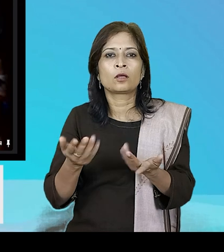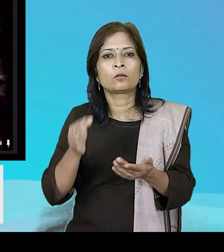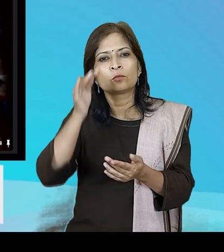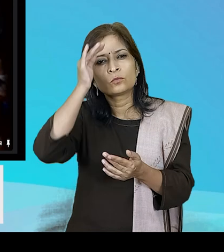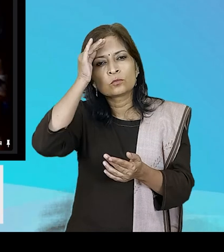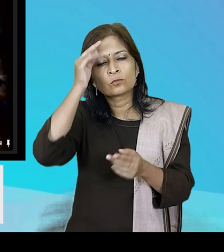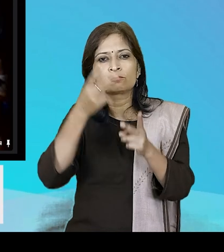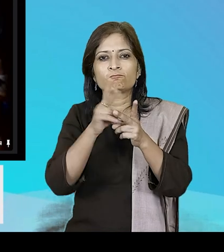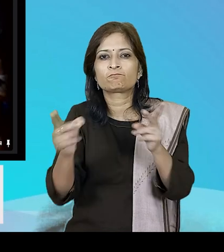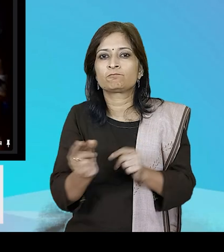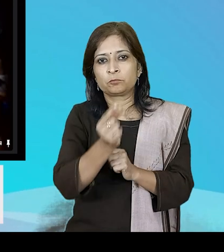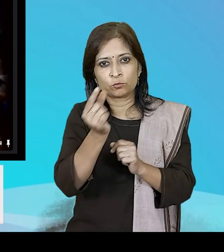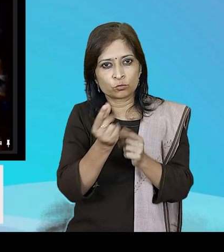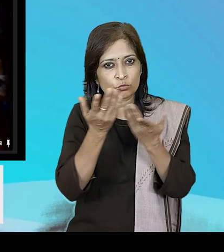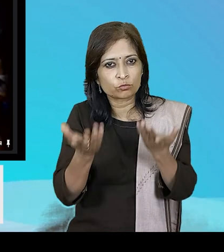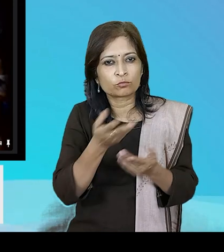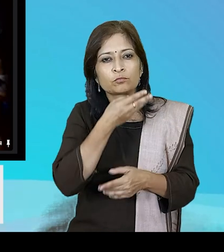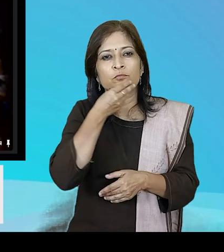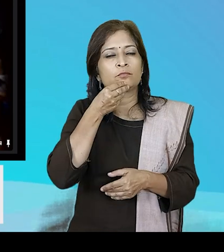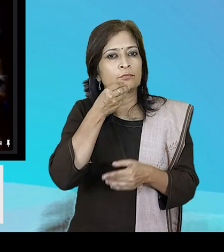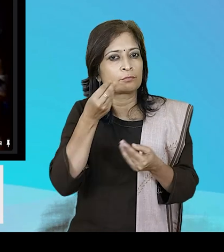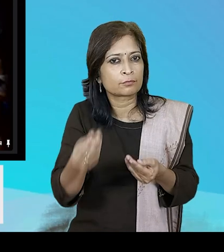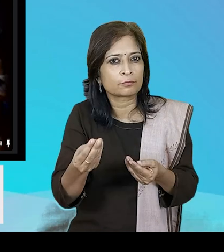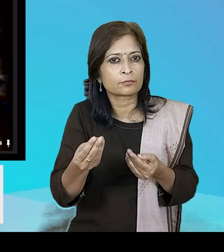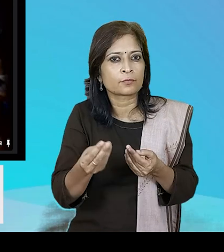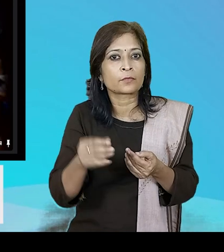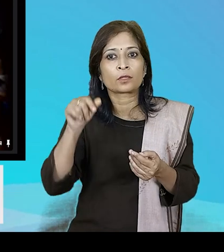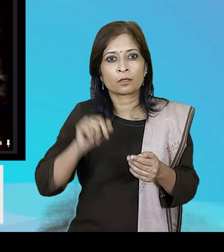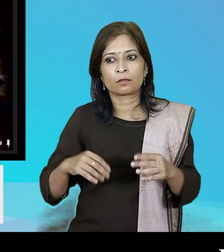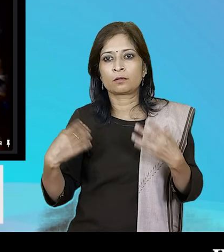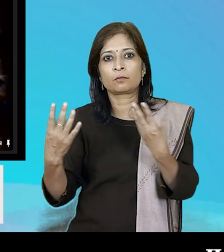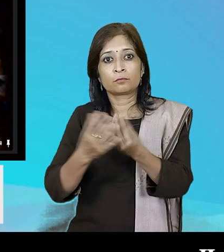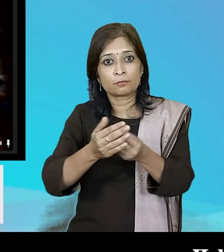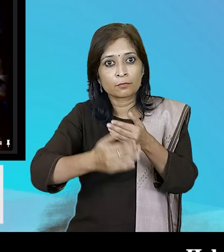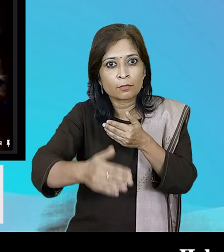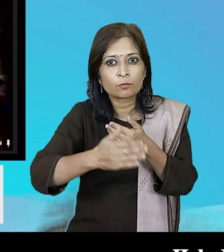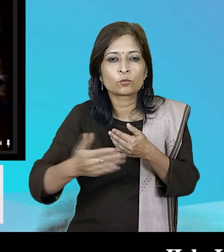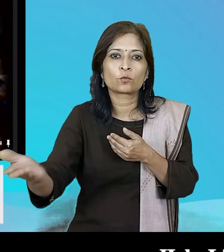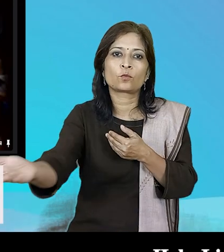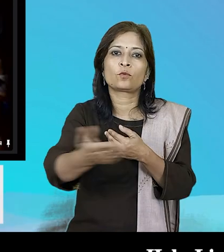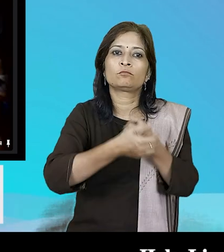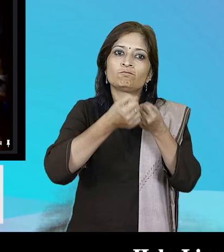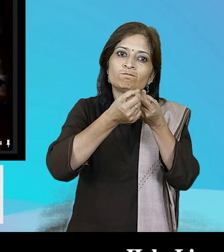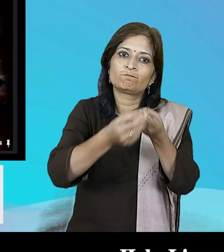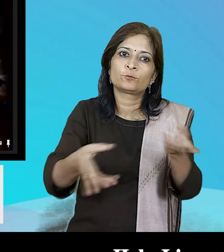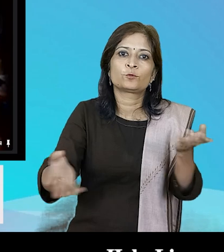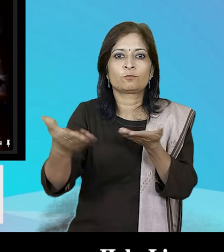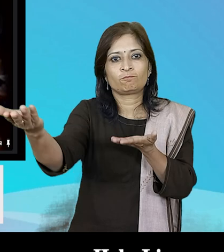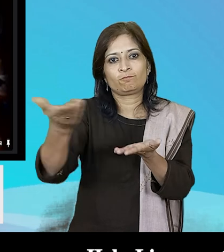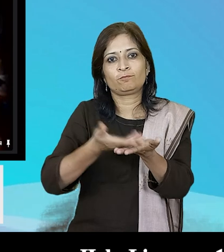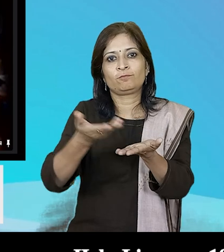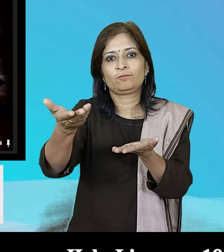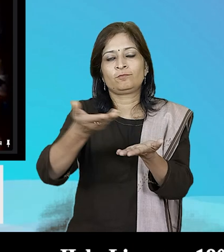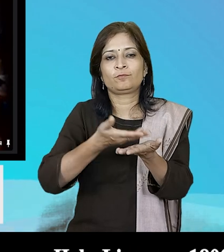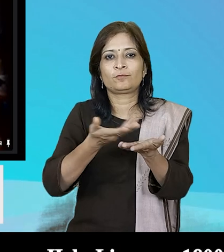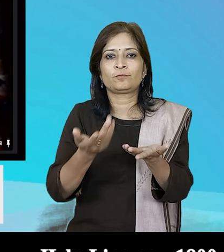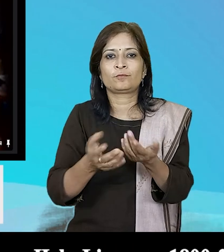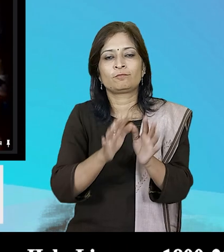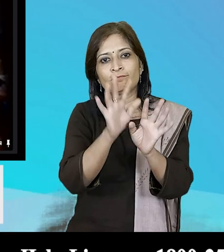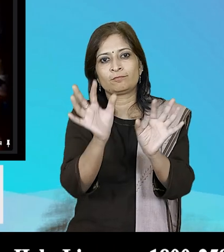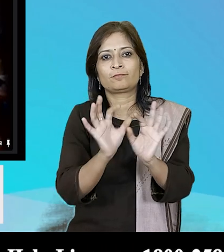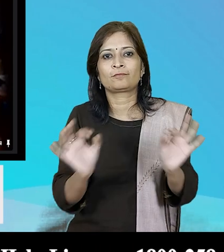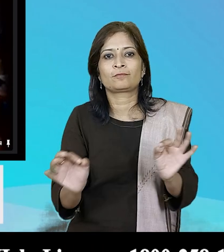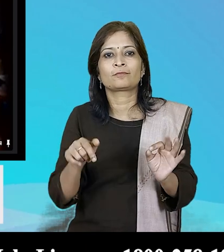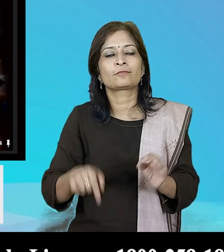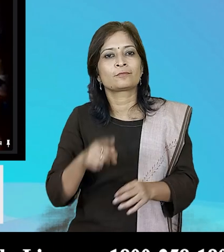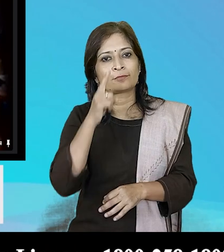use this information. I would just say that we are looking forward to serving everybody.